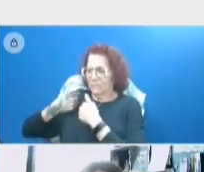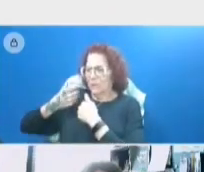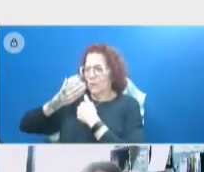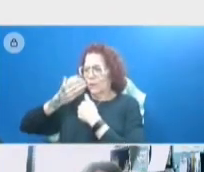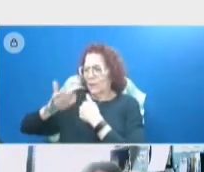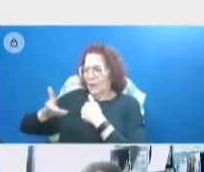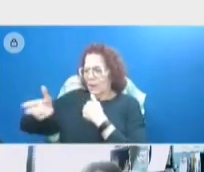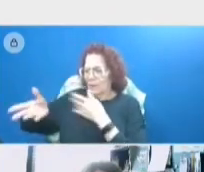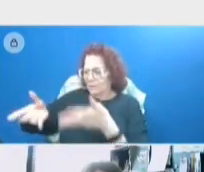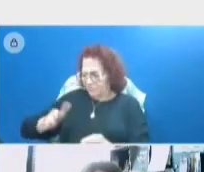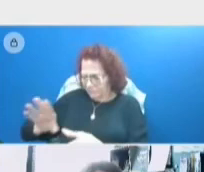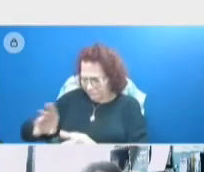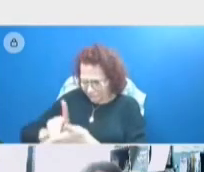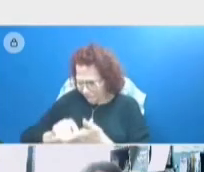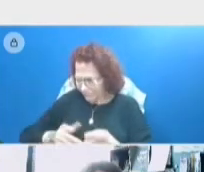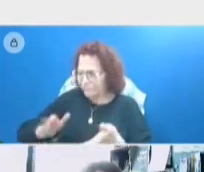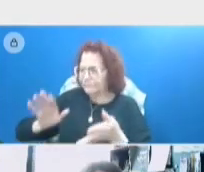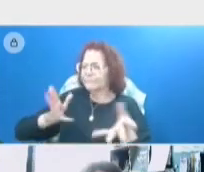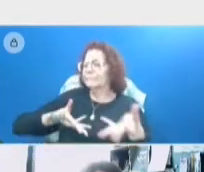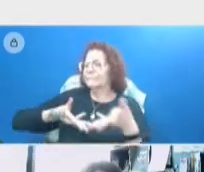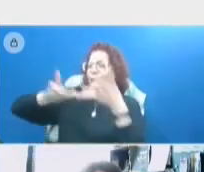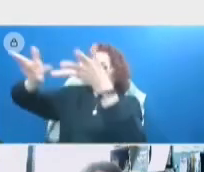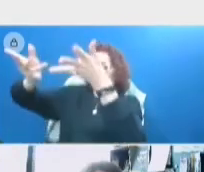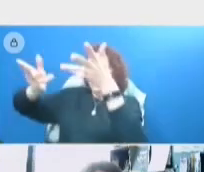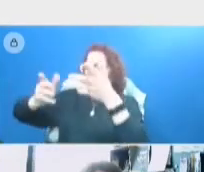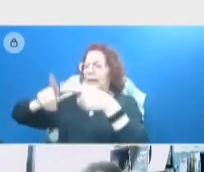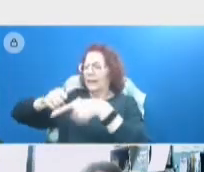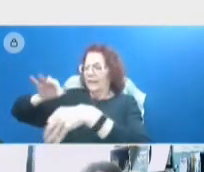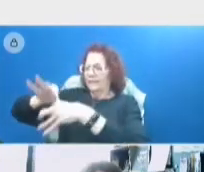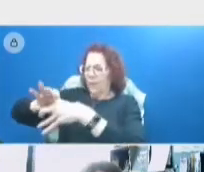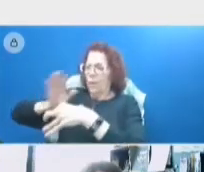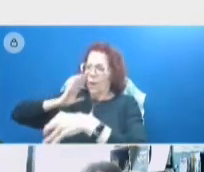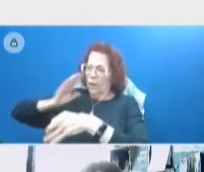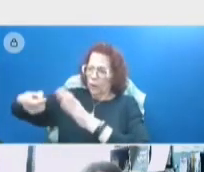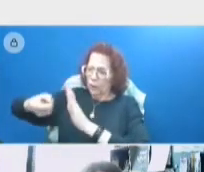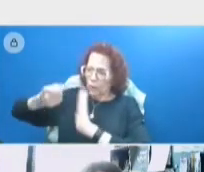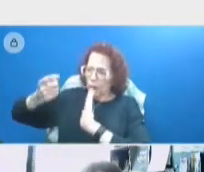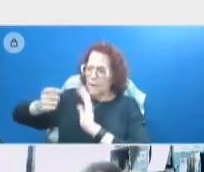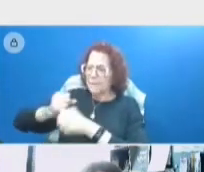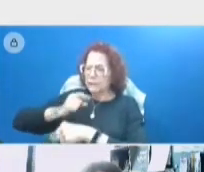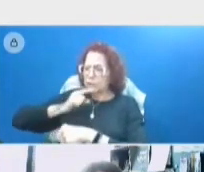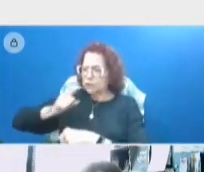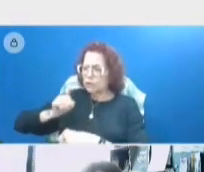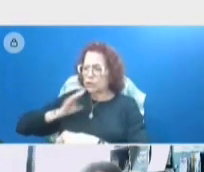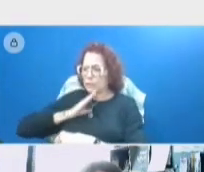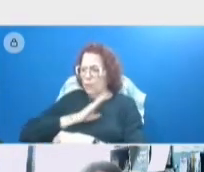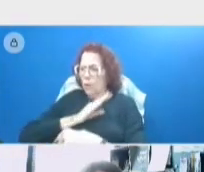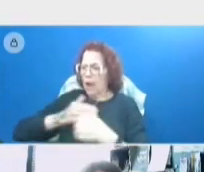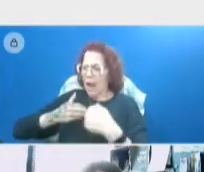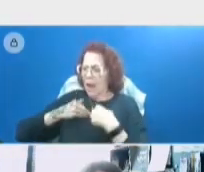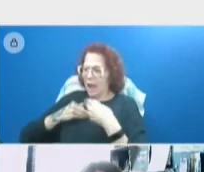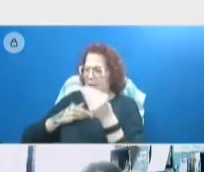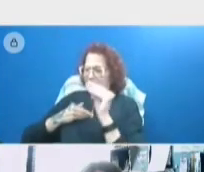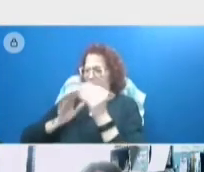and then the voter would be required to get it back to the board that day, or get it into the mail stream and